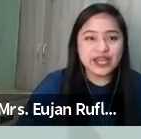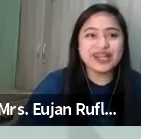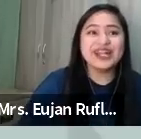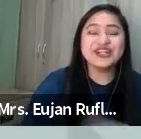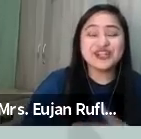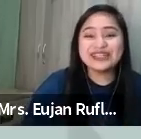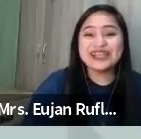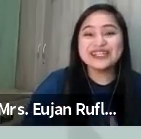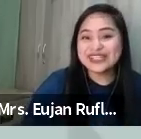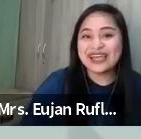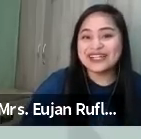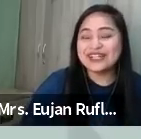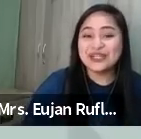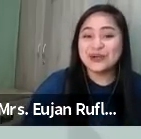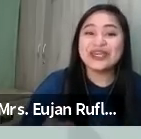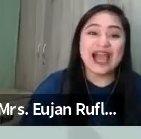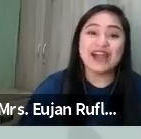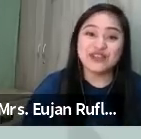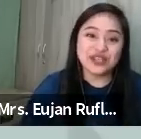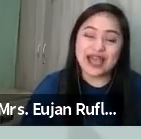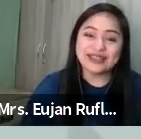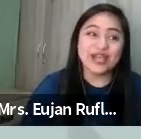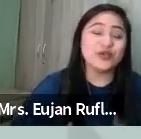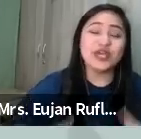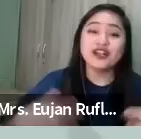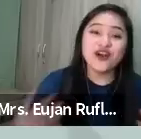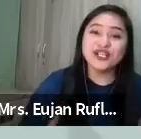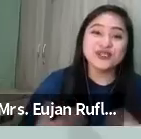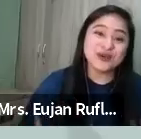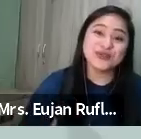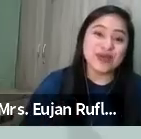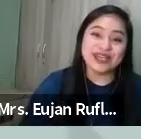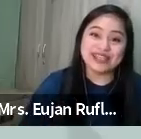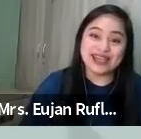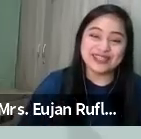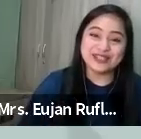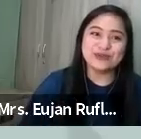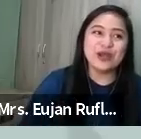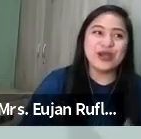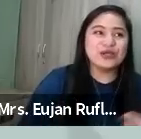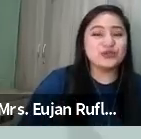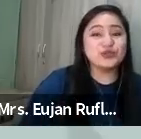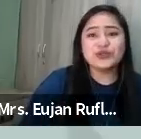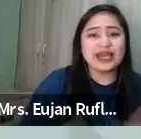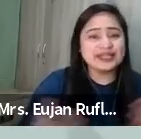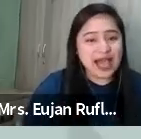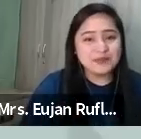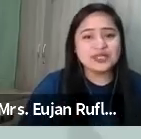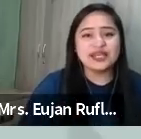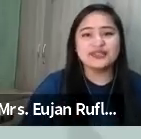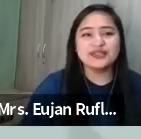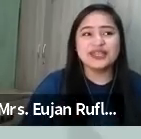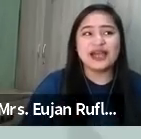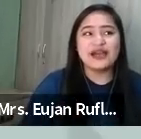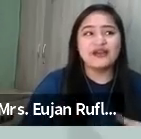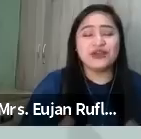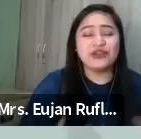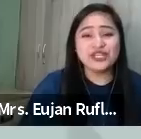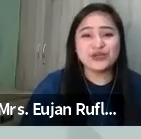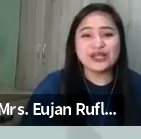present their reading recital the week after that. And we are also so excited to do the exams and